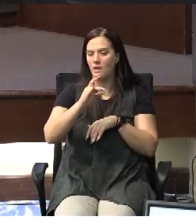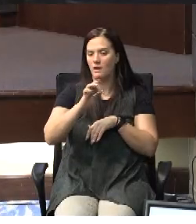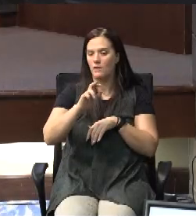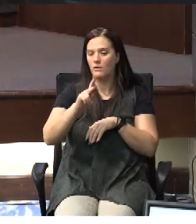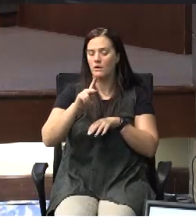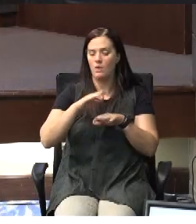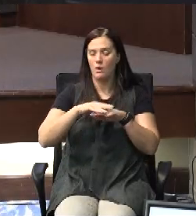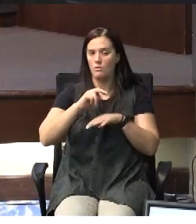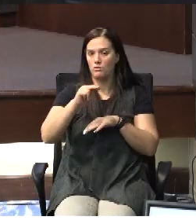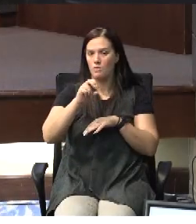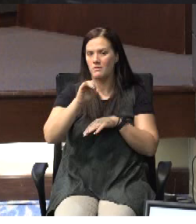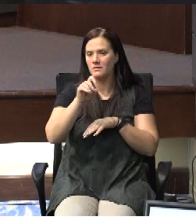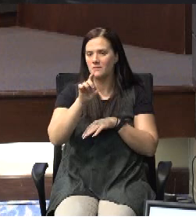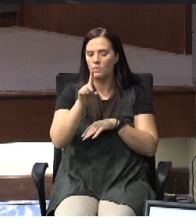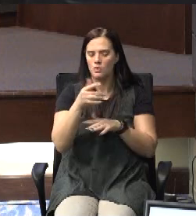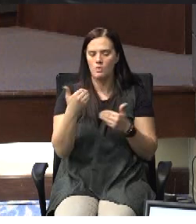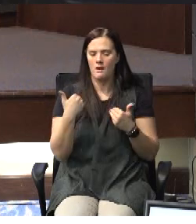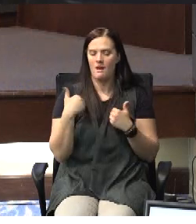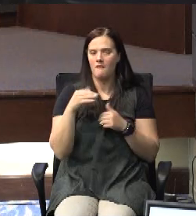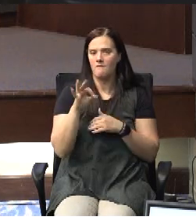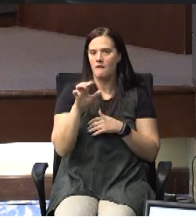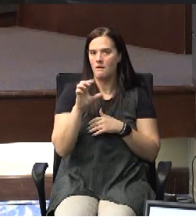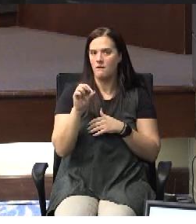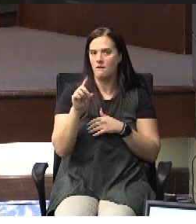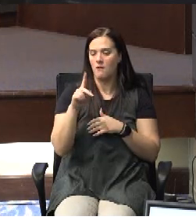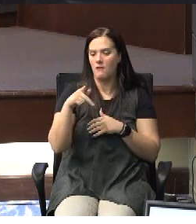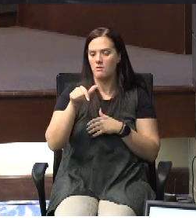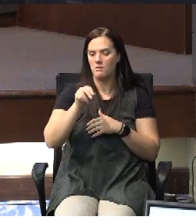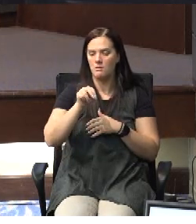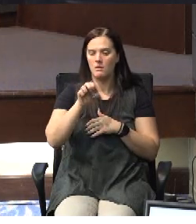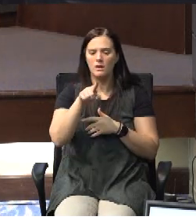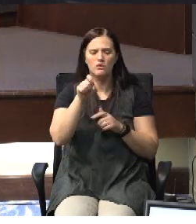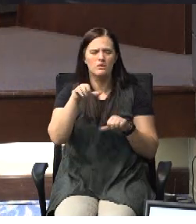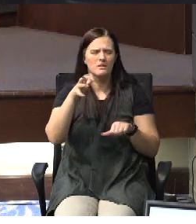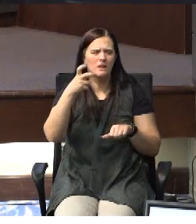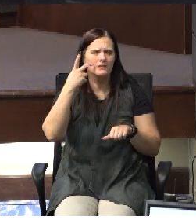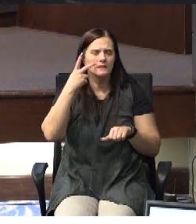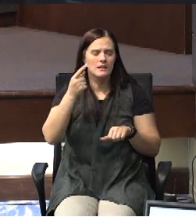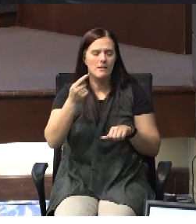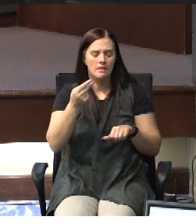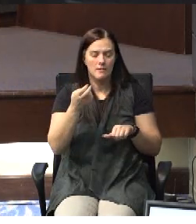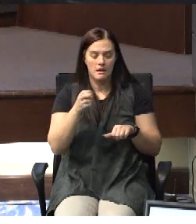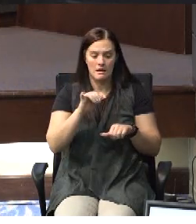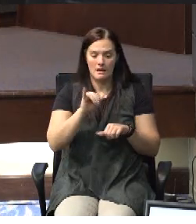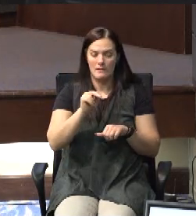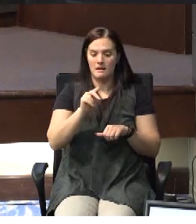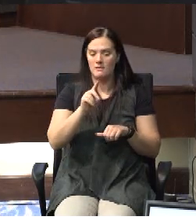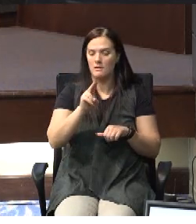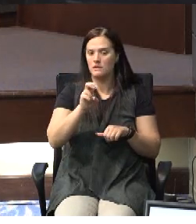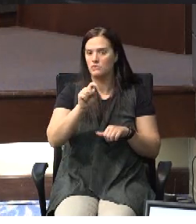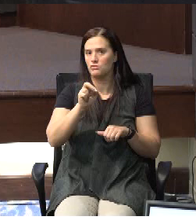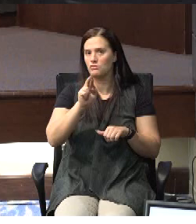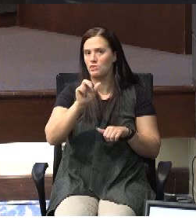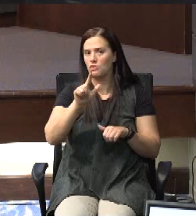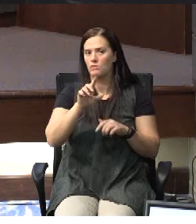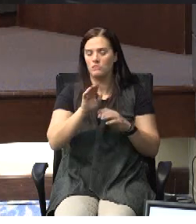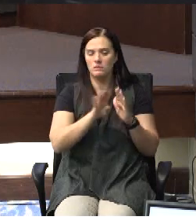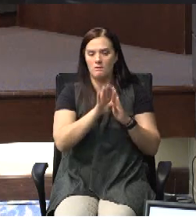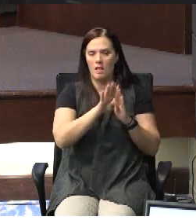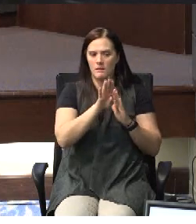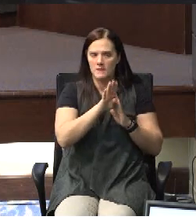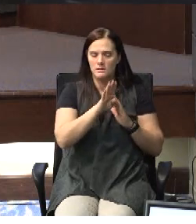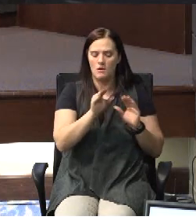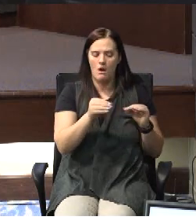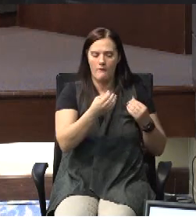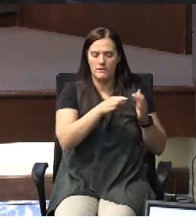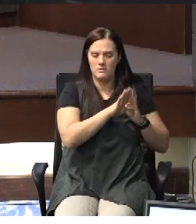the northern side, where you have a floodplain, and you can kind of see the industrial developments, industrial and